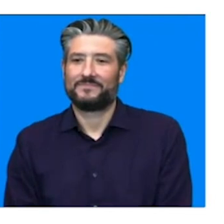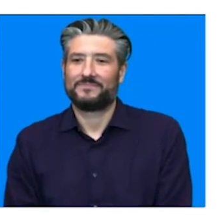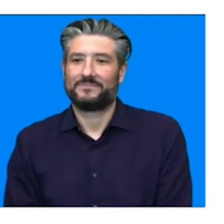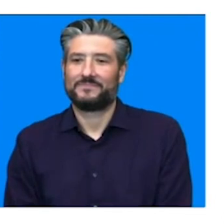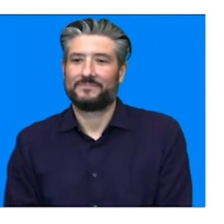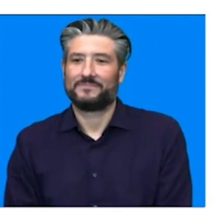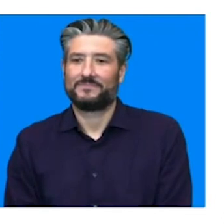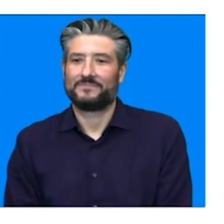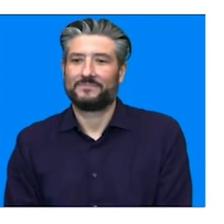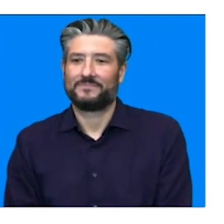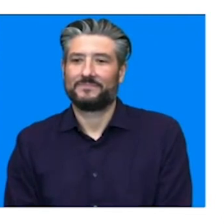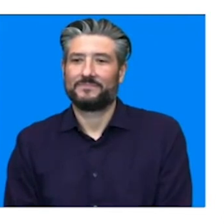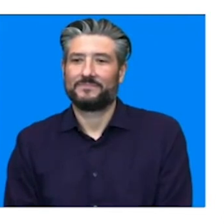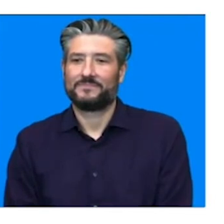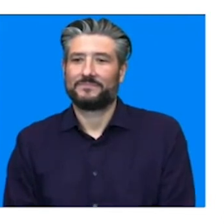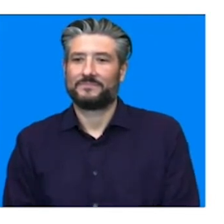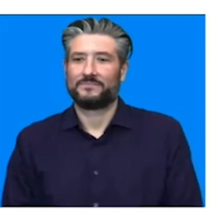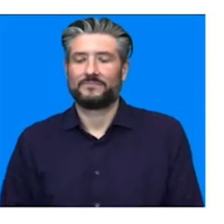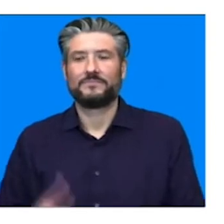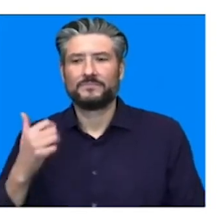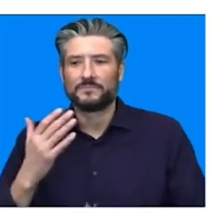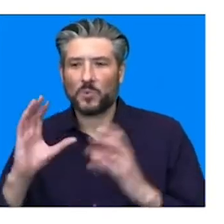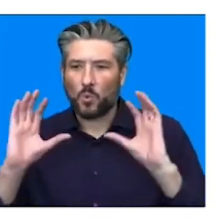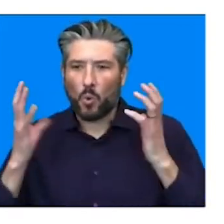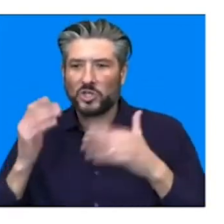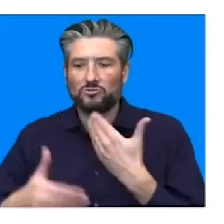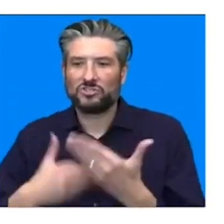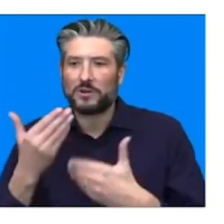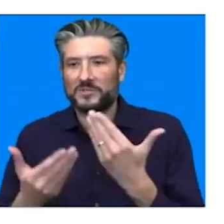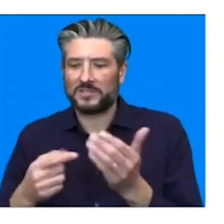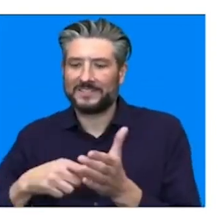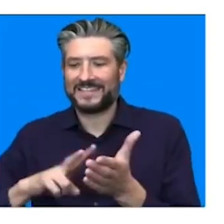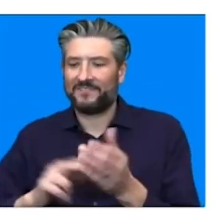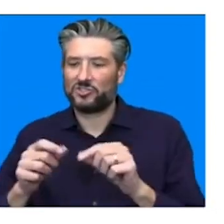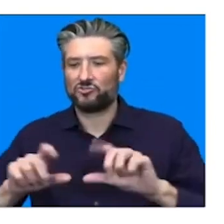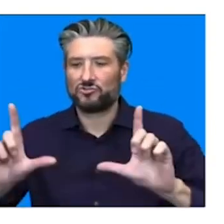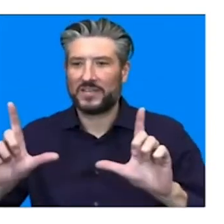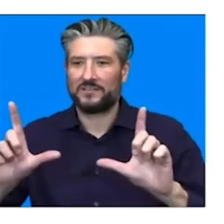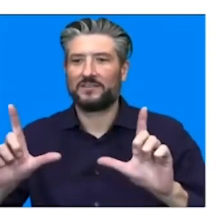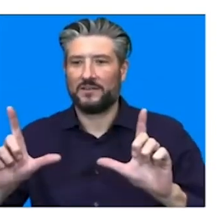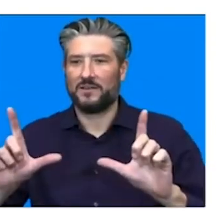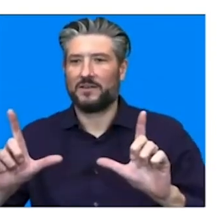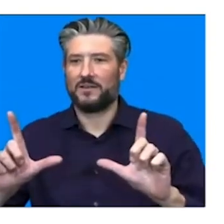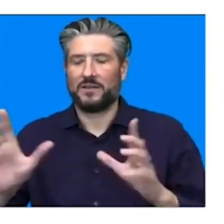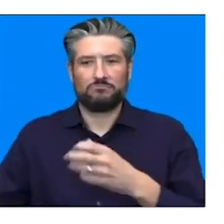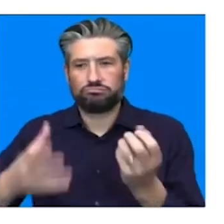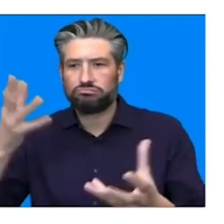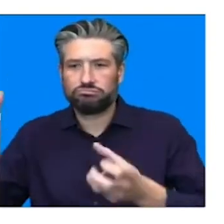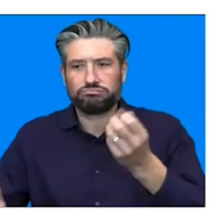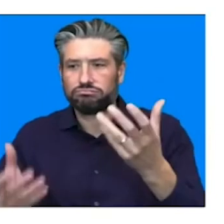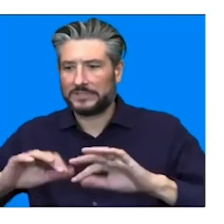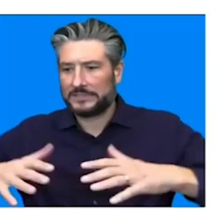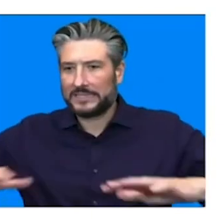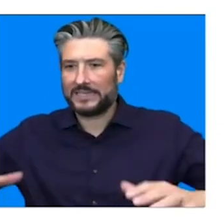Television screens light up in unlikely places up and down the country, on rocks by the sea at night. Who can tell the story of